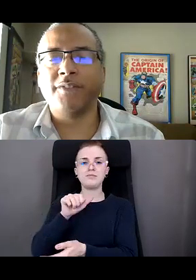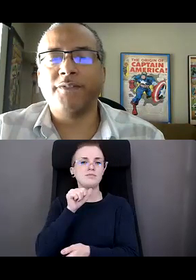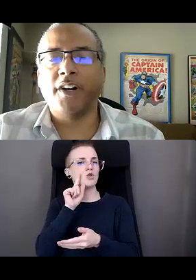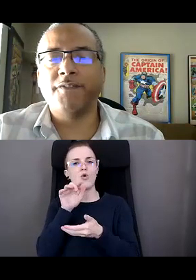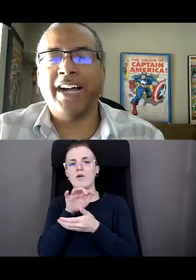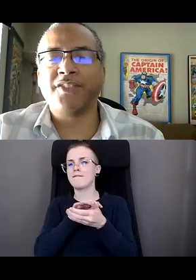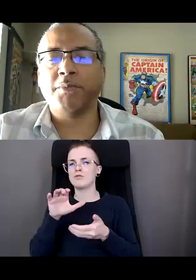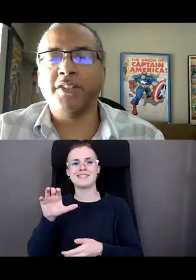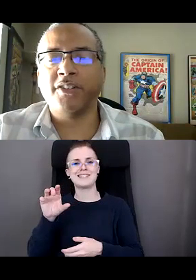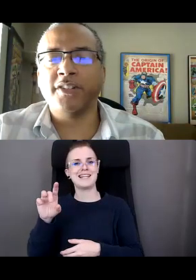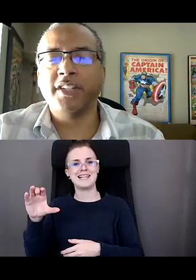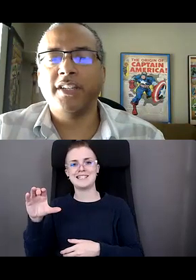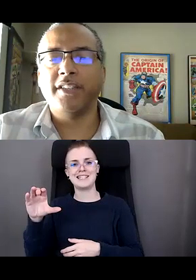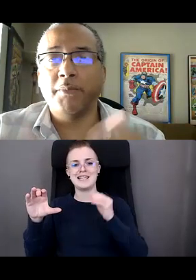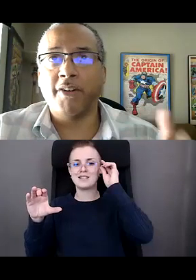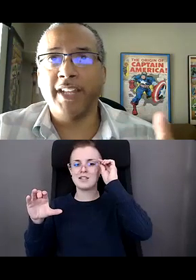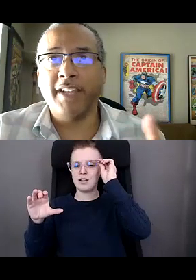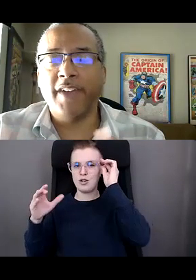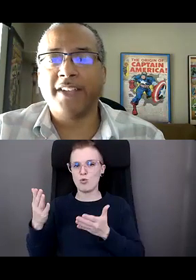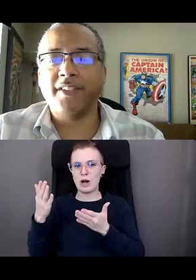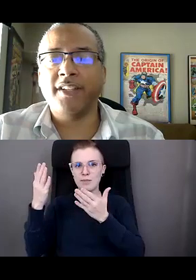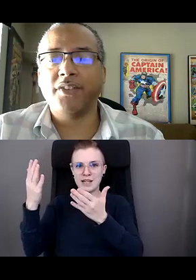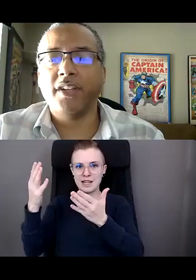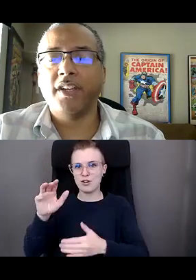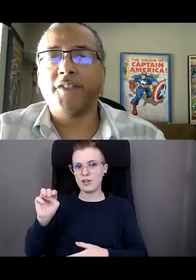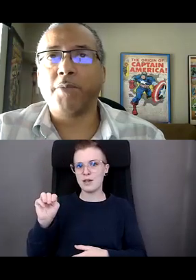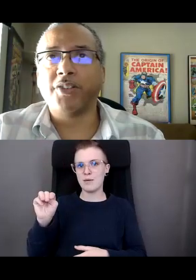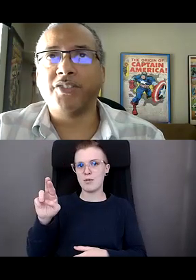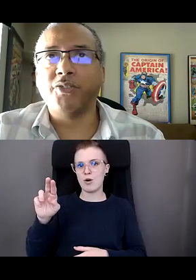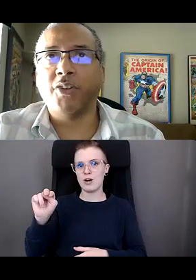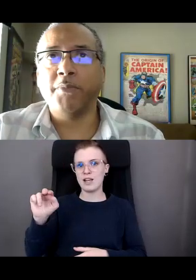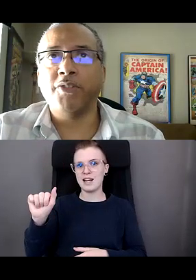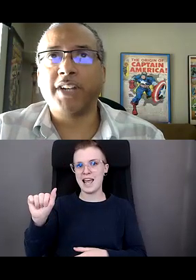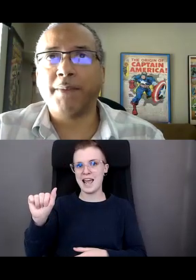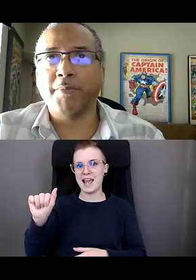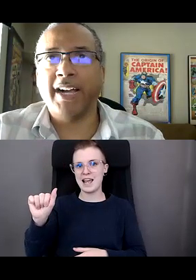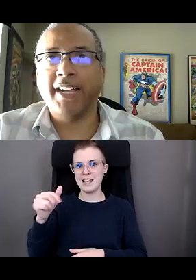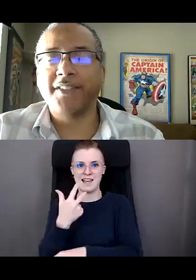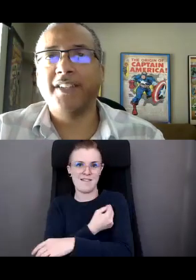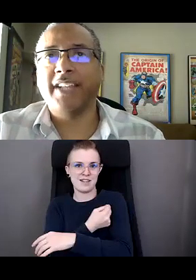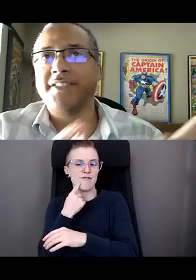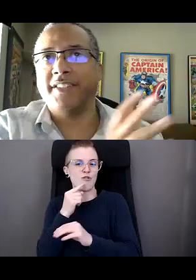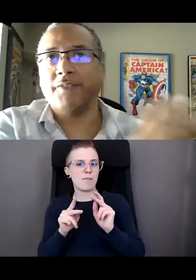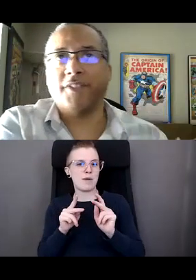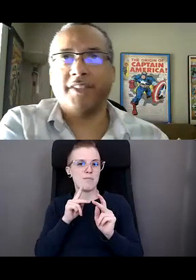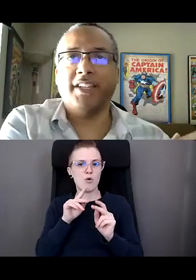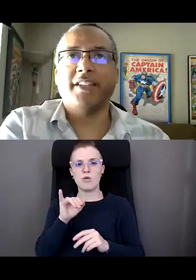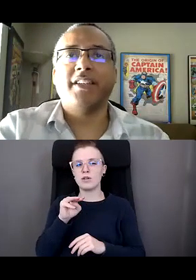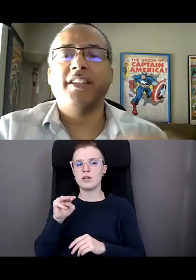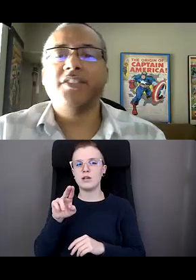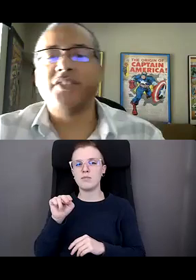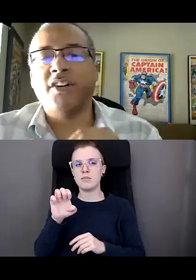dose of Pfizer or Moderna, the mRNA vaccines, for persons who are immunocompromised. That's a different